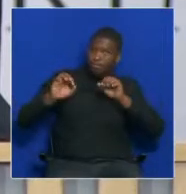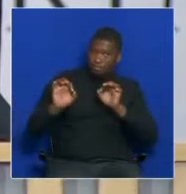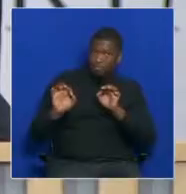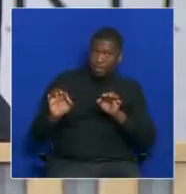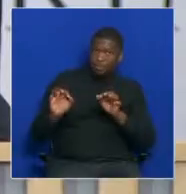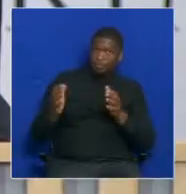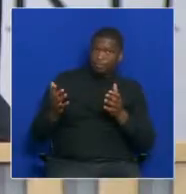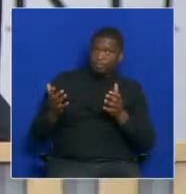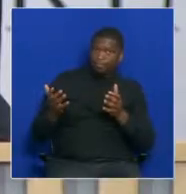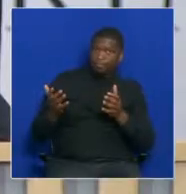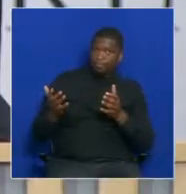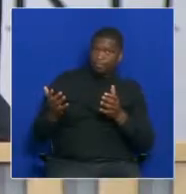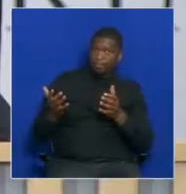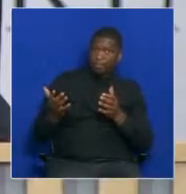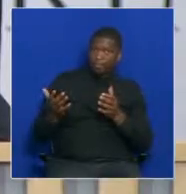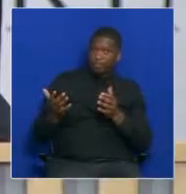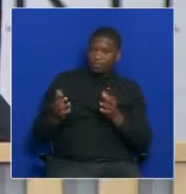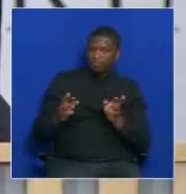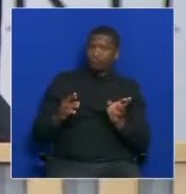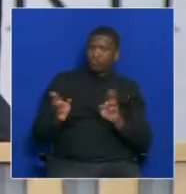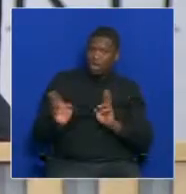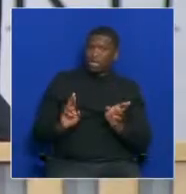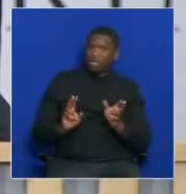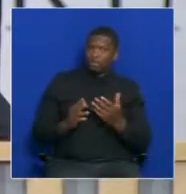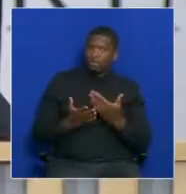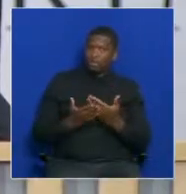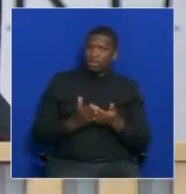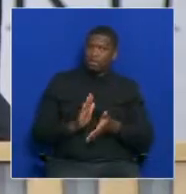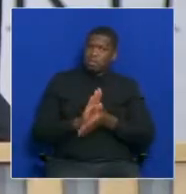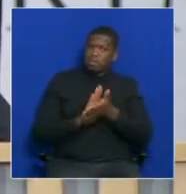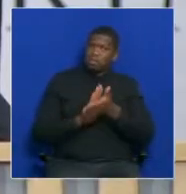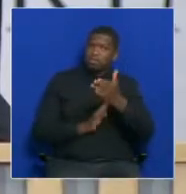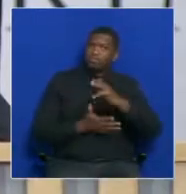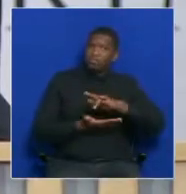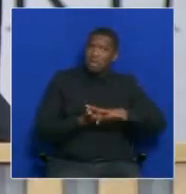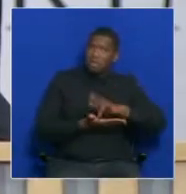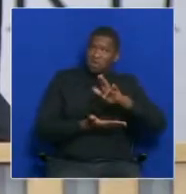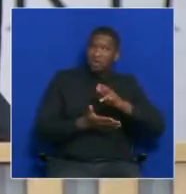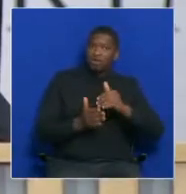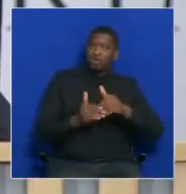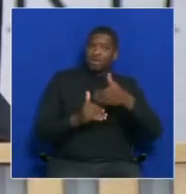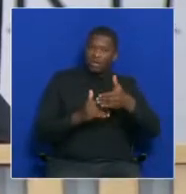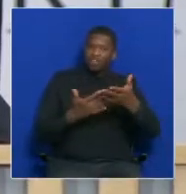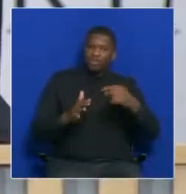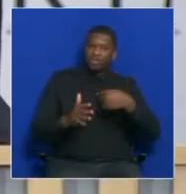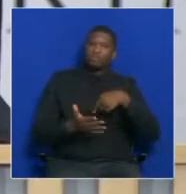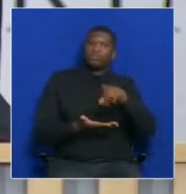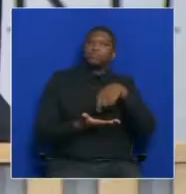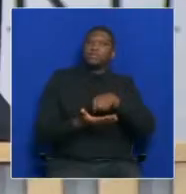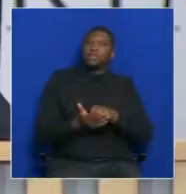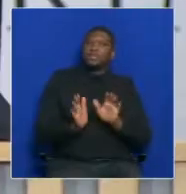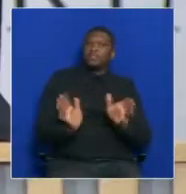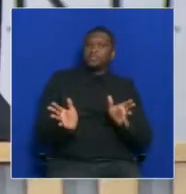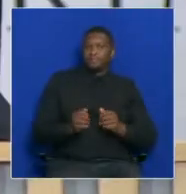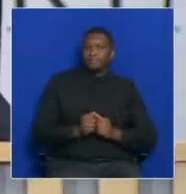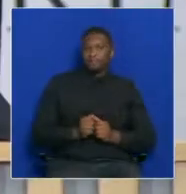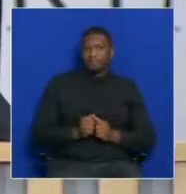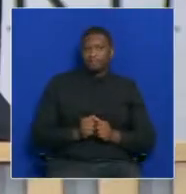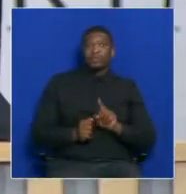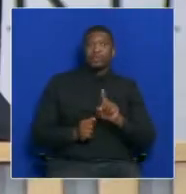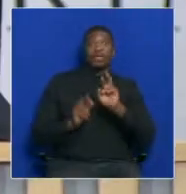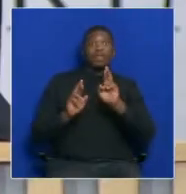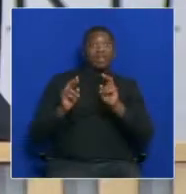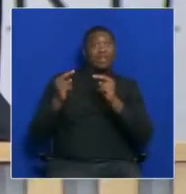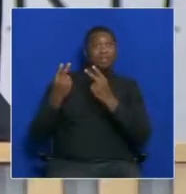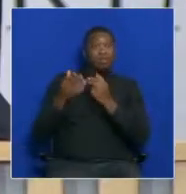it's ripe for approval, and then that's why I signed off on it. The review process, as I